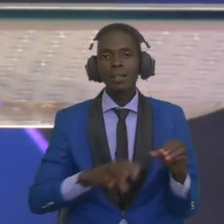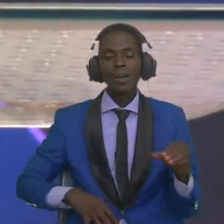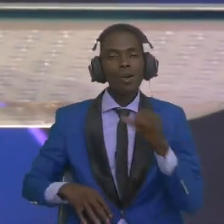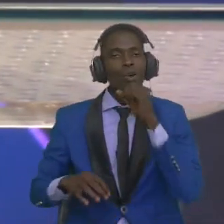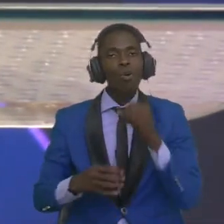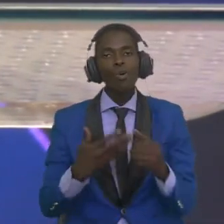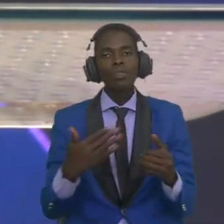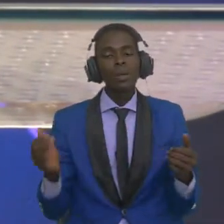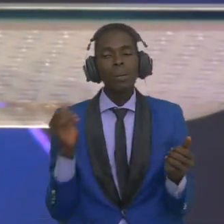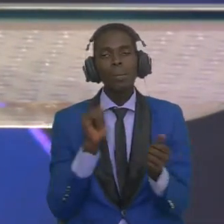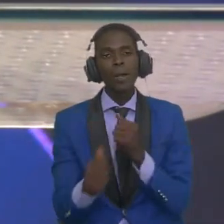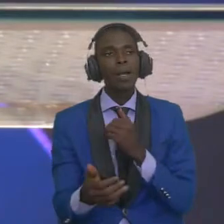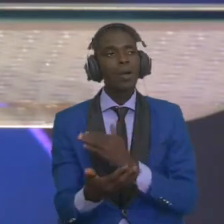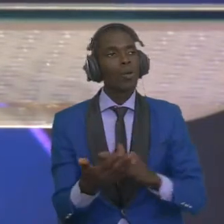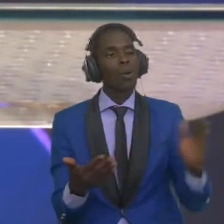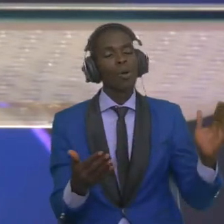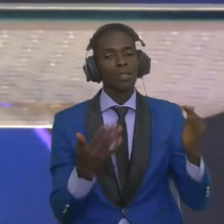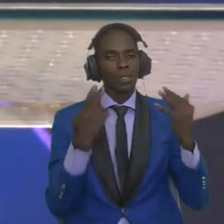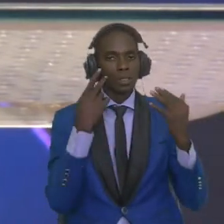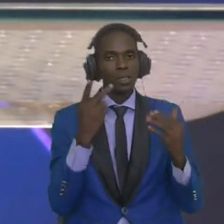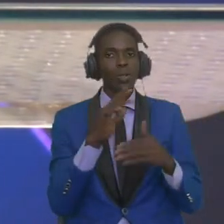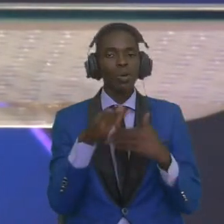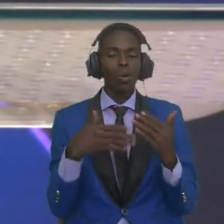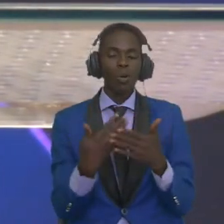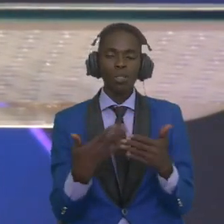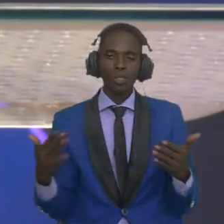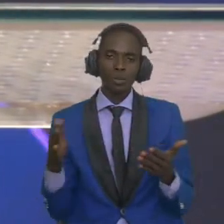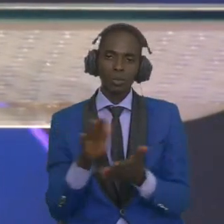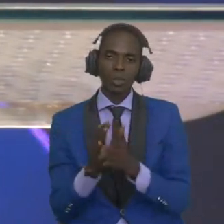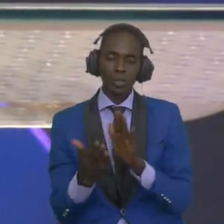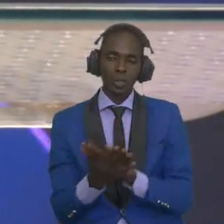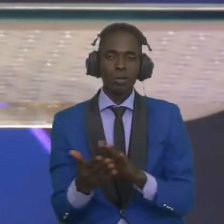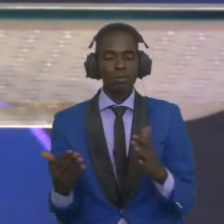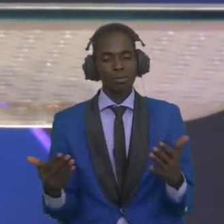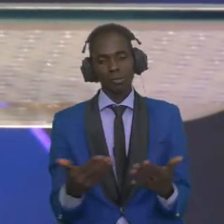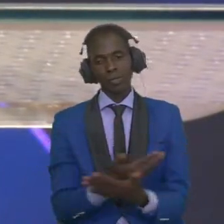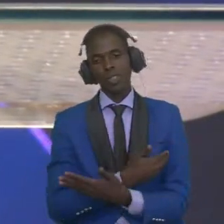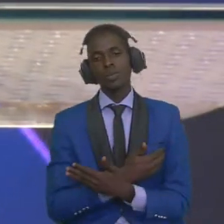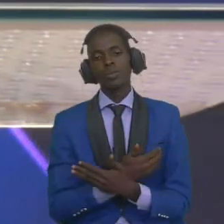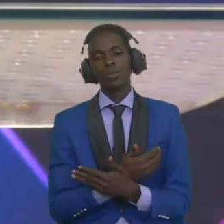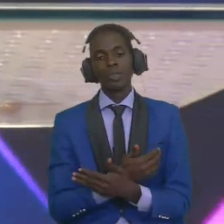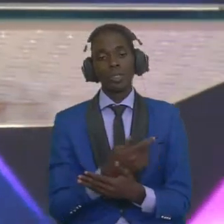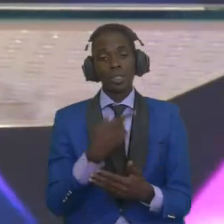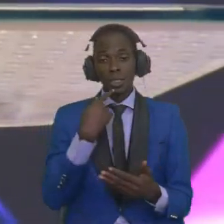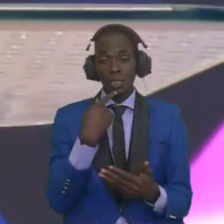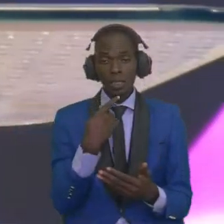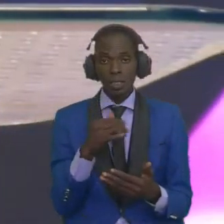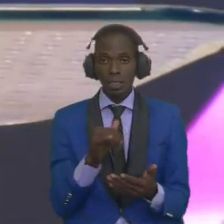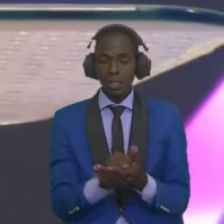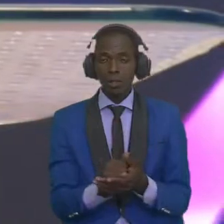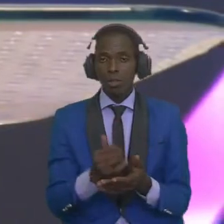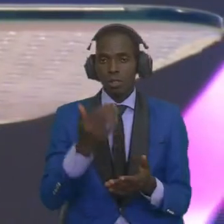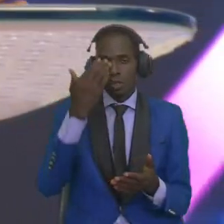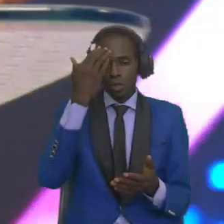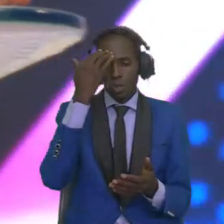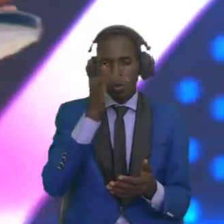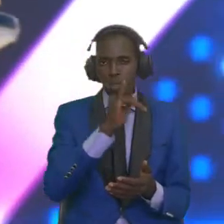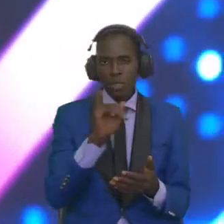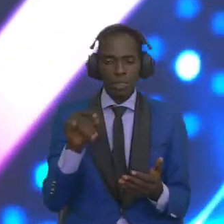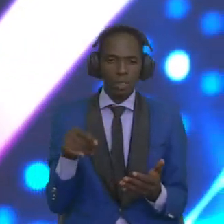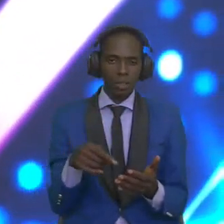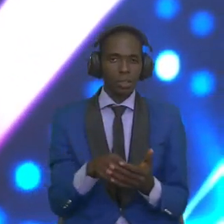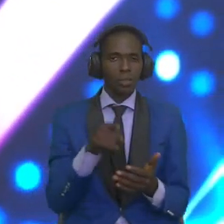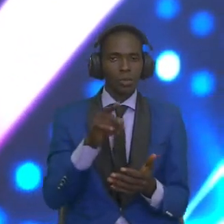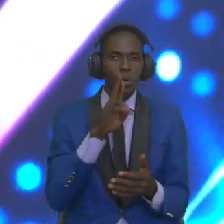Behold, all things have become new. Look at verse 6 there. In verse 6, knowing this, you're saved